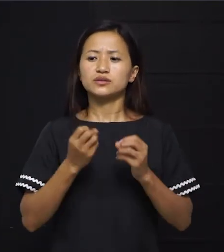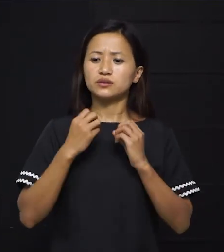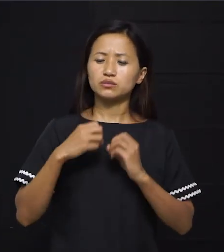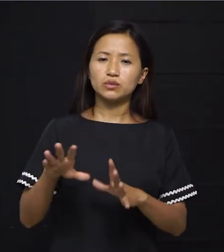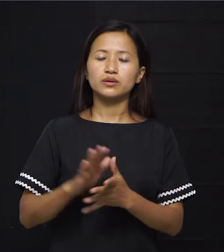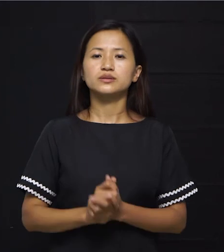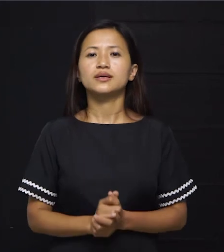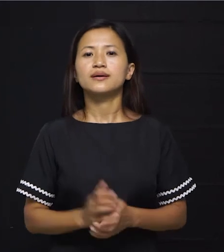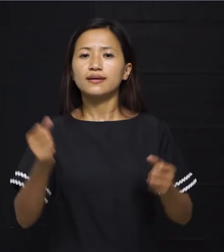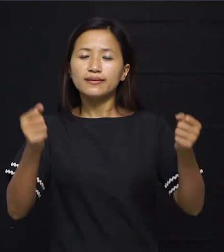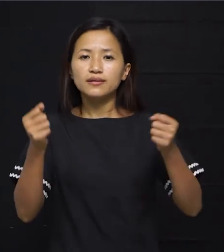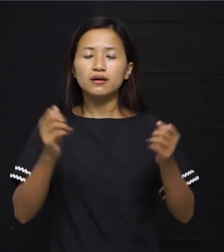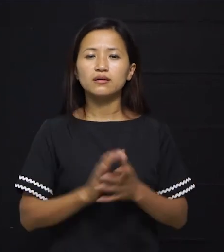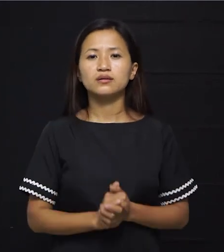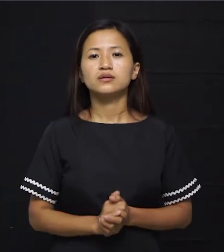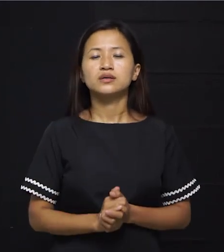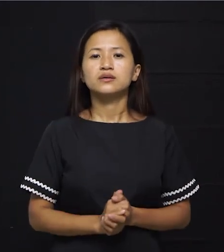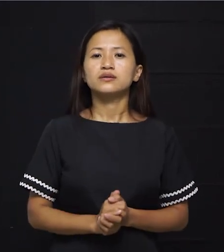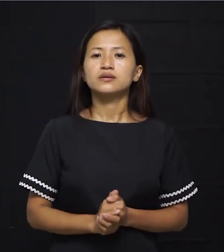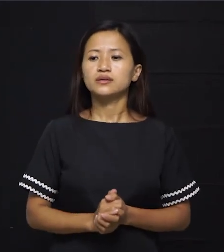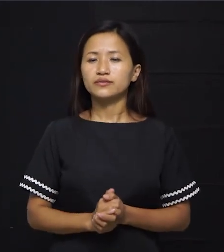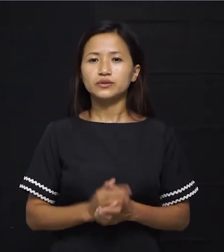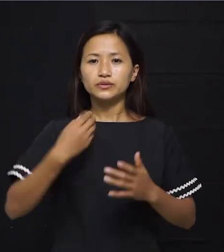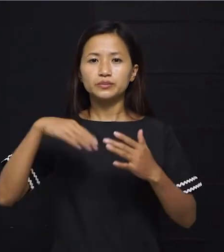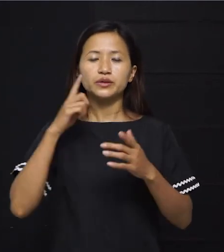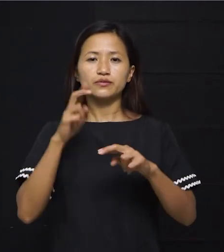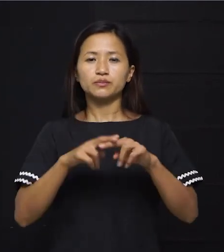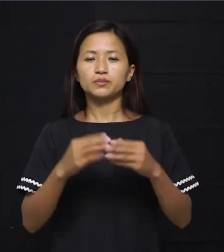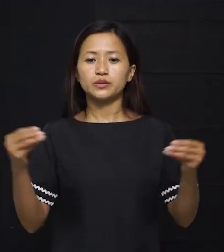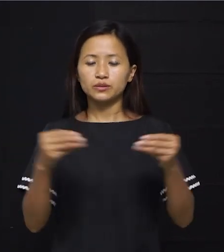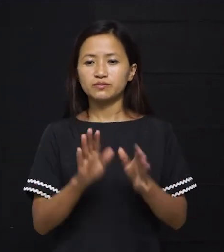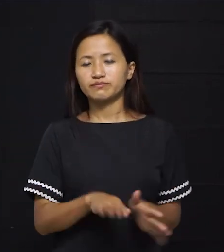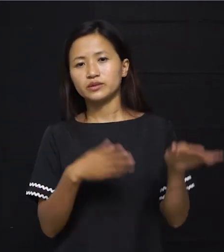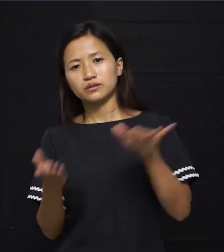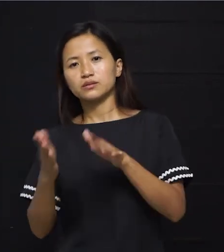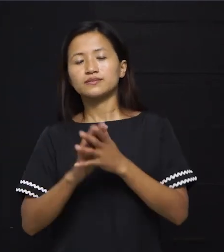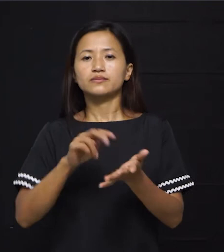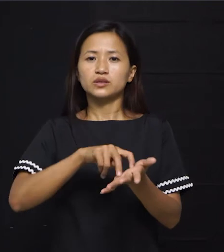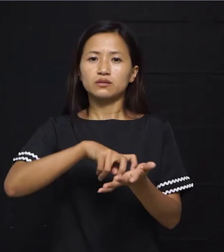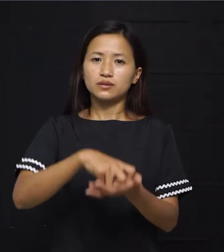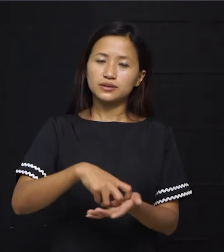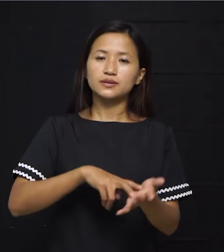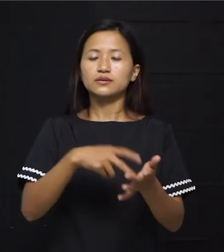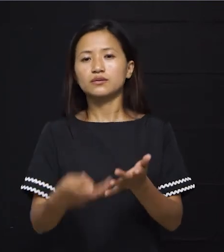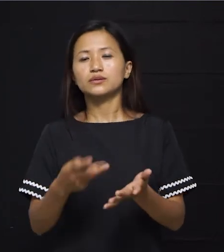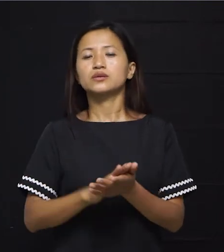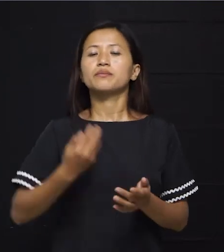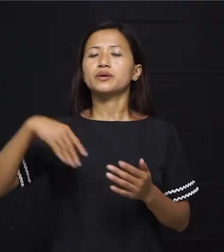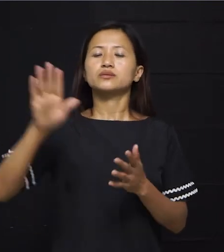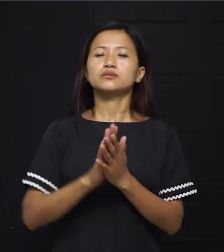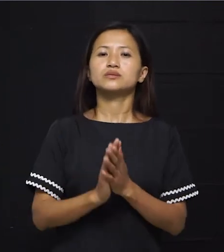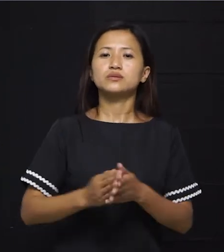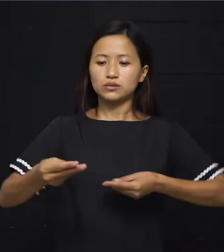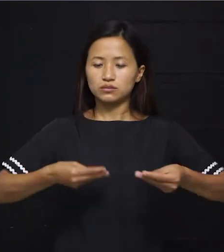a car, okay? You buy a car, and after buying, if you meet with an accident, you cannot go back to the shopkeeper, or